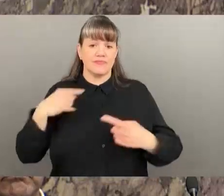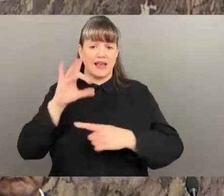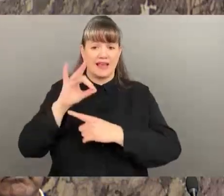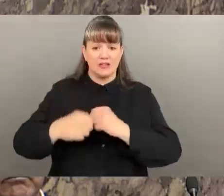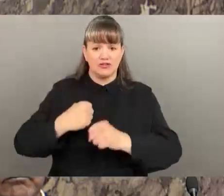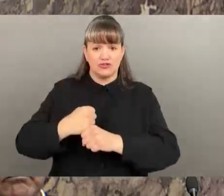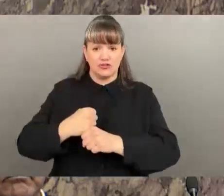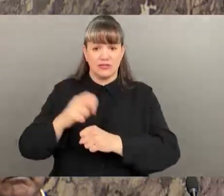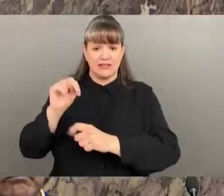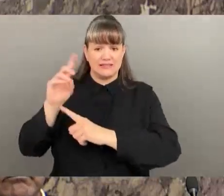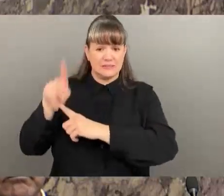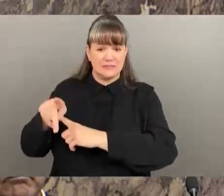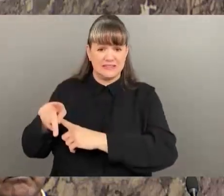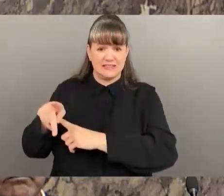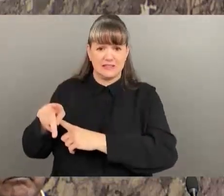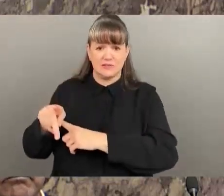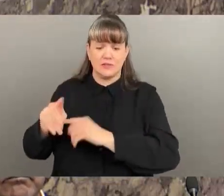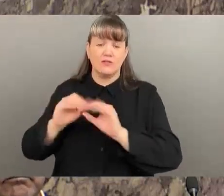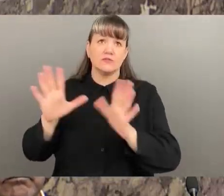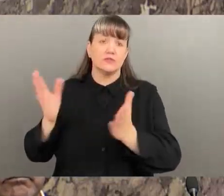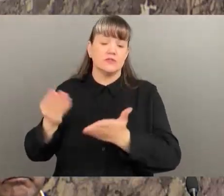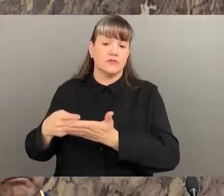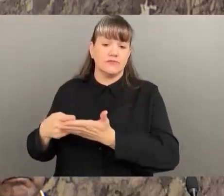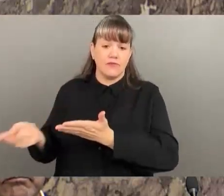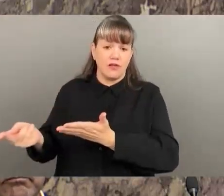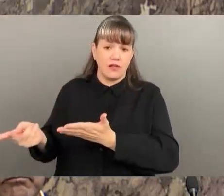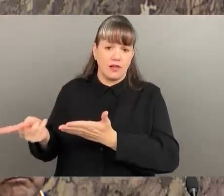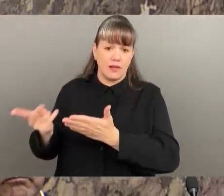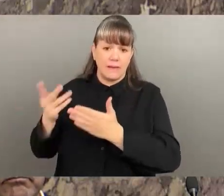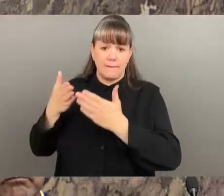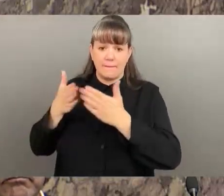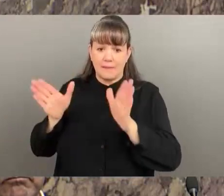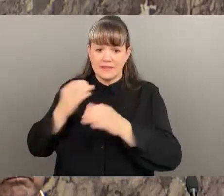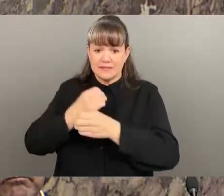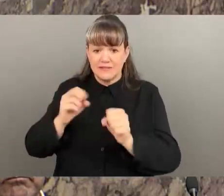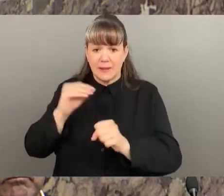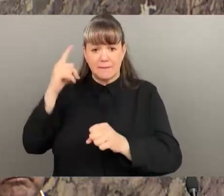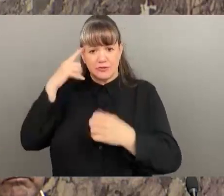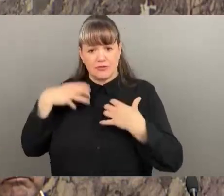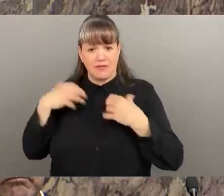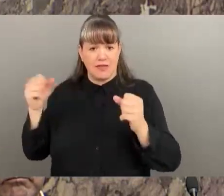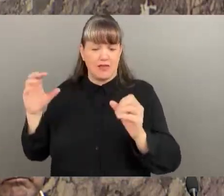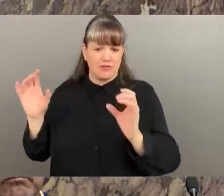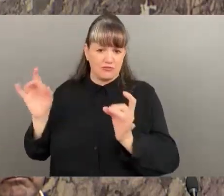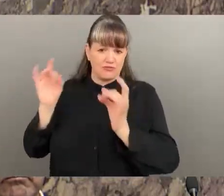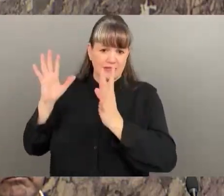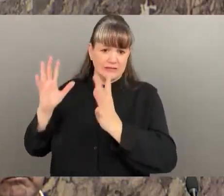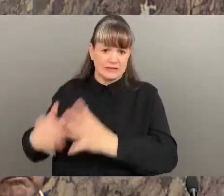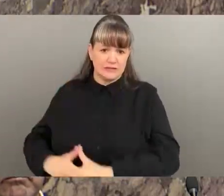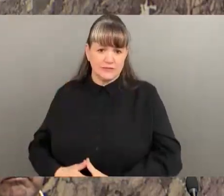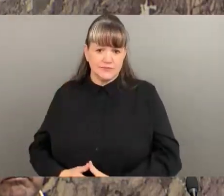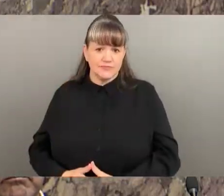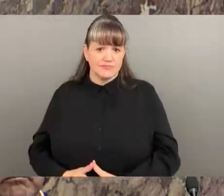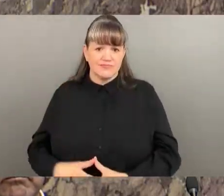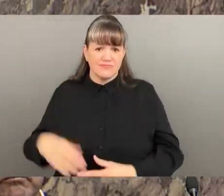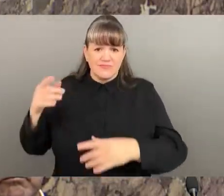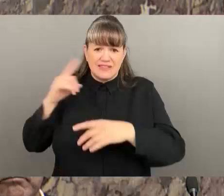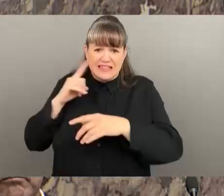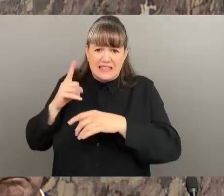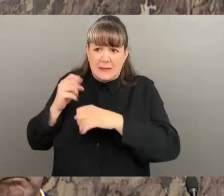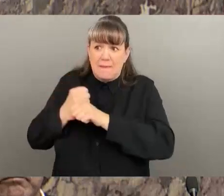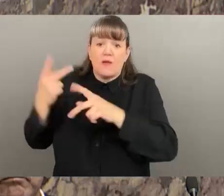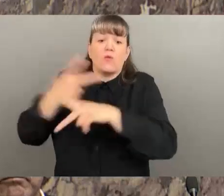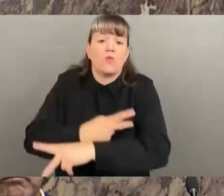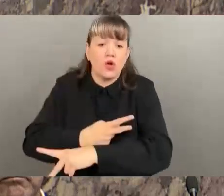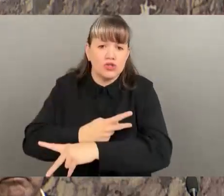safety and mental health crisis. They made the problem worse with their reckless policies, and again, with pressure from this